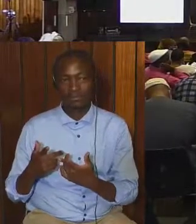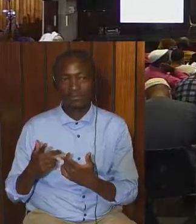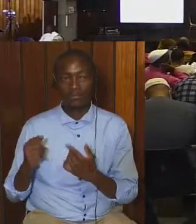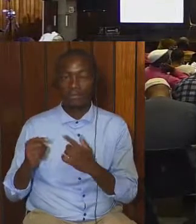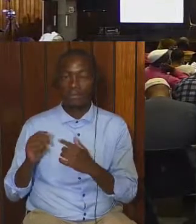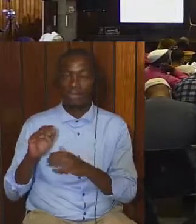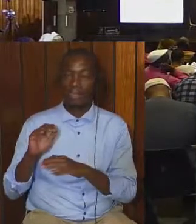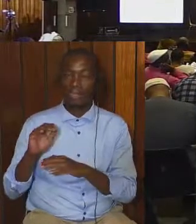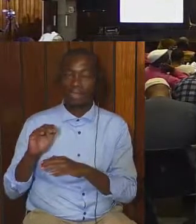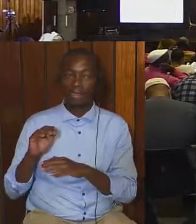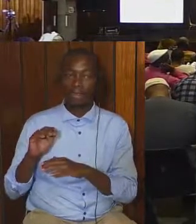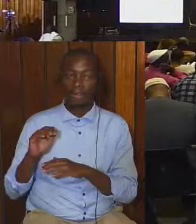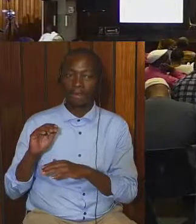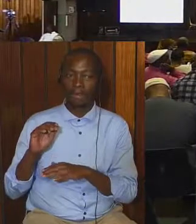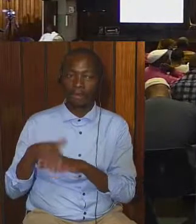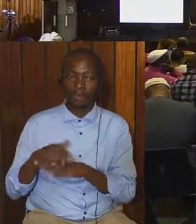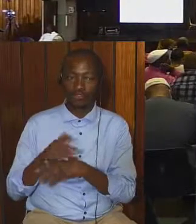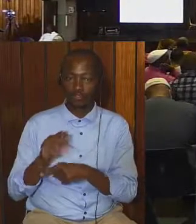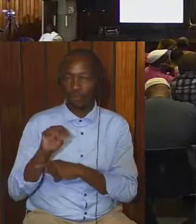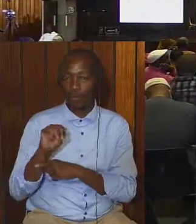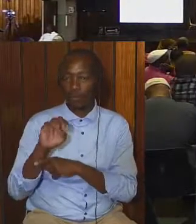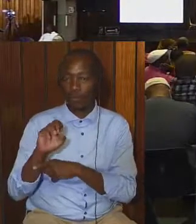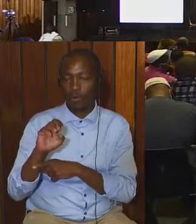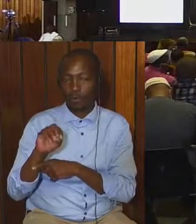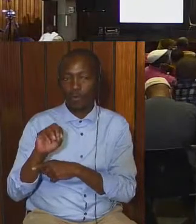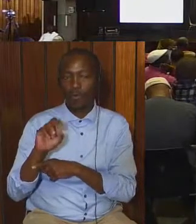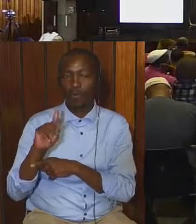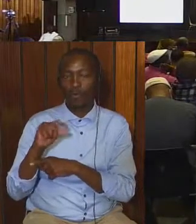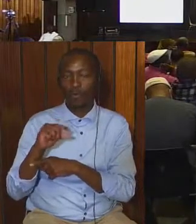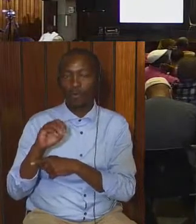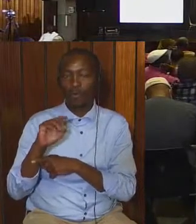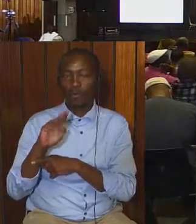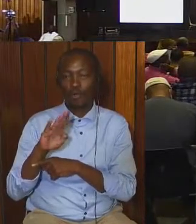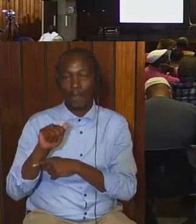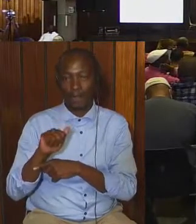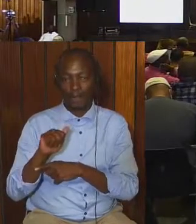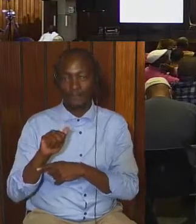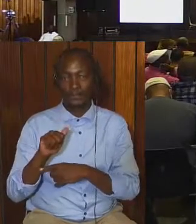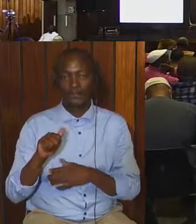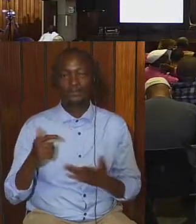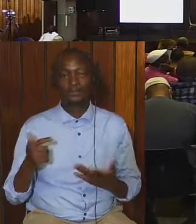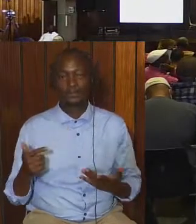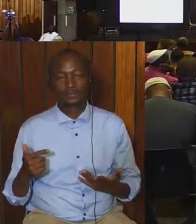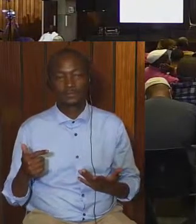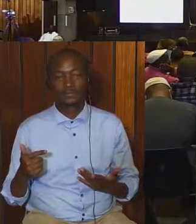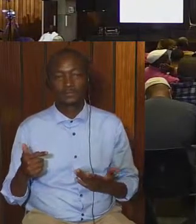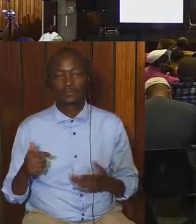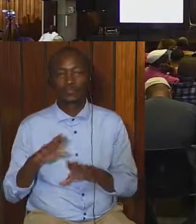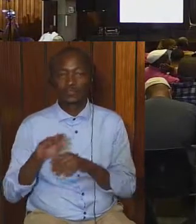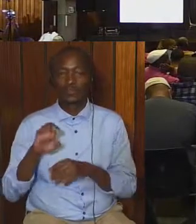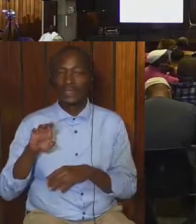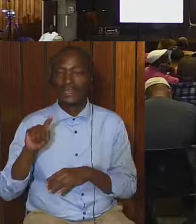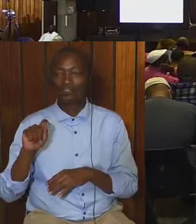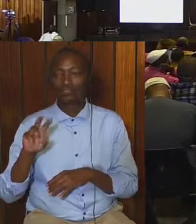After to Mayfield to Emhoba, Kube to Etwatwa.